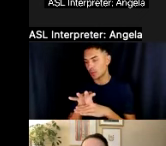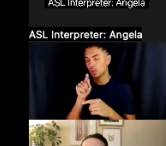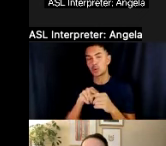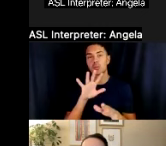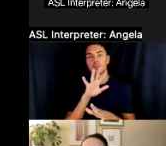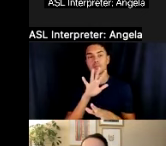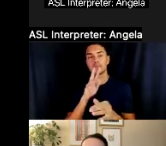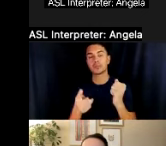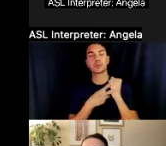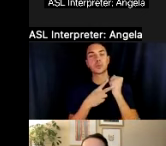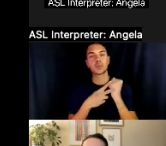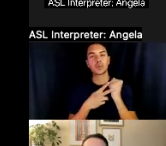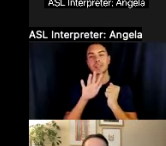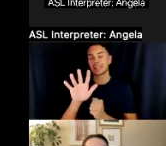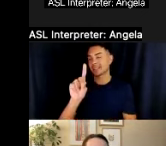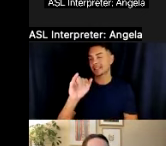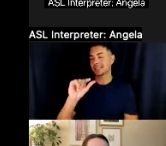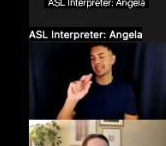preserve their dignity